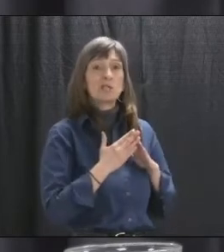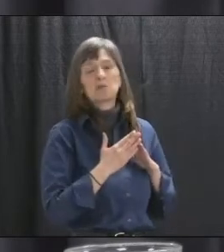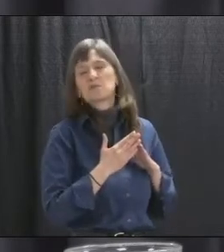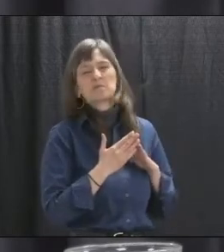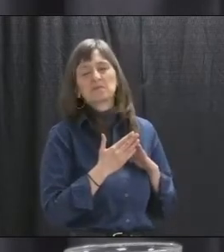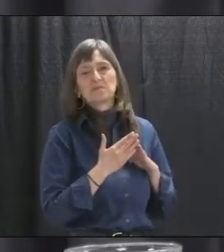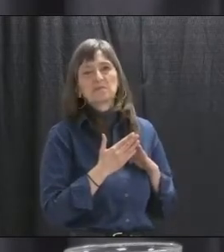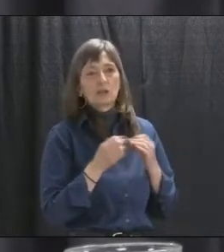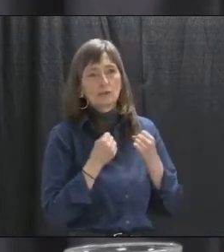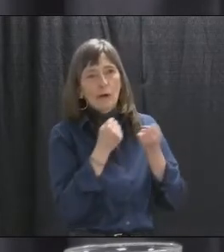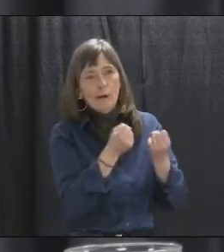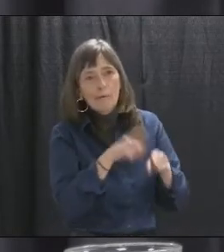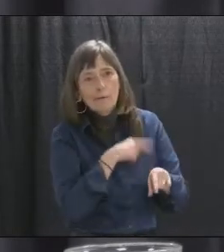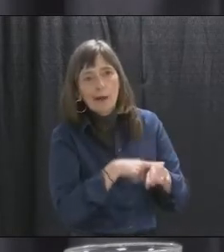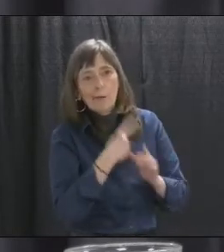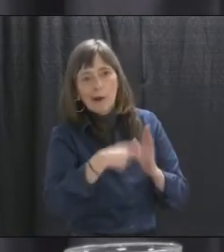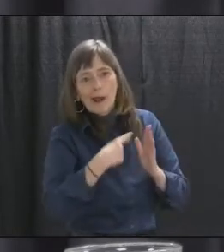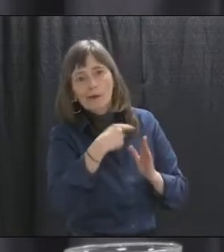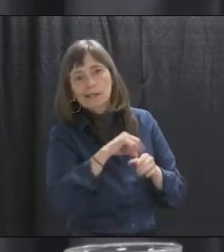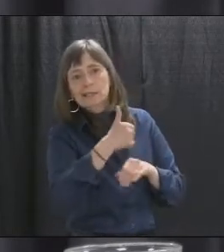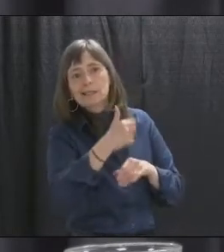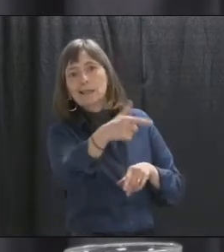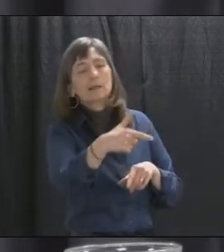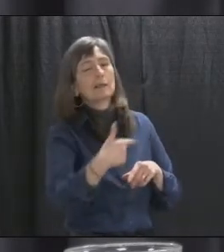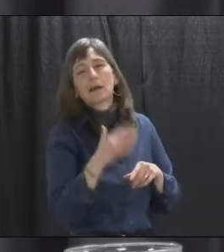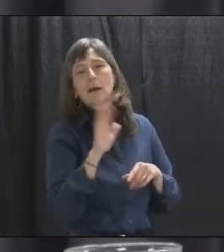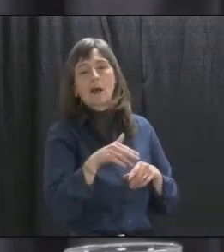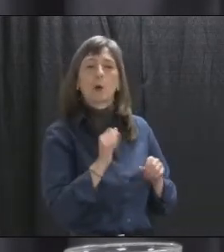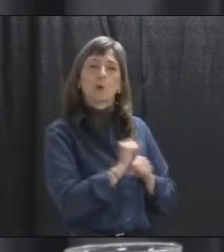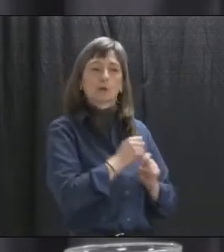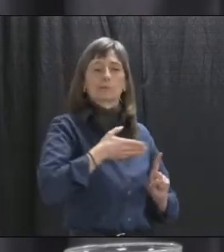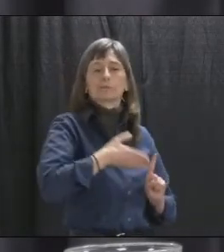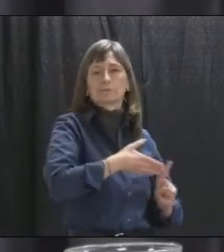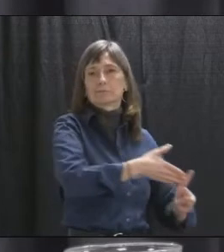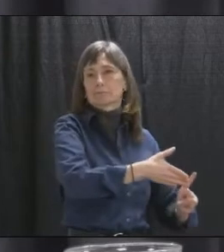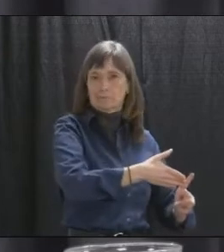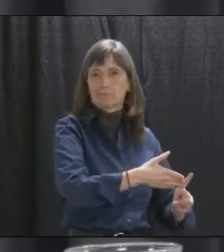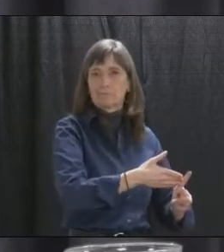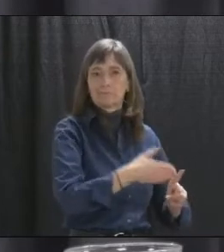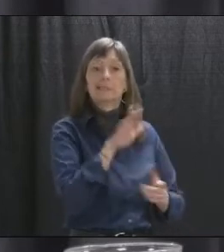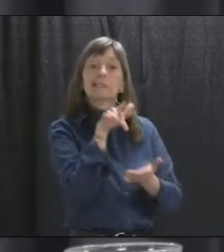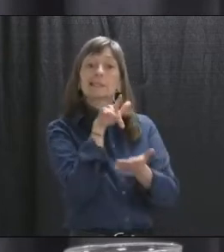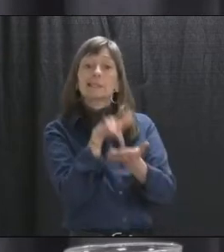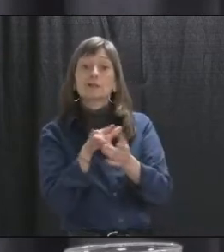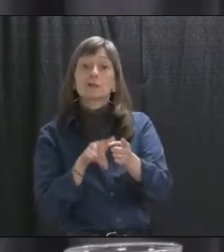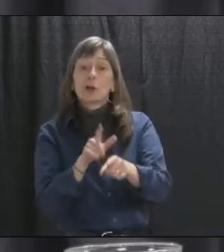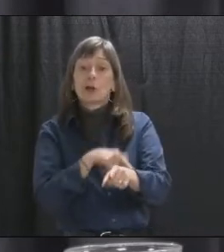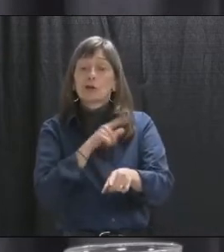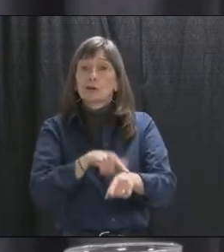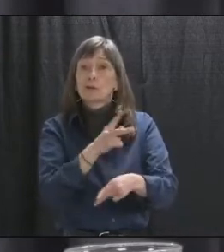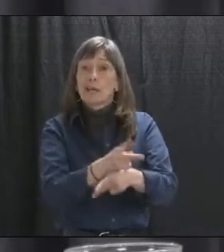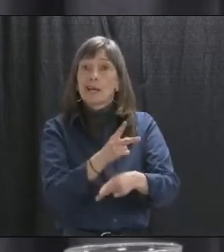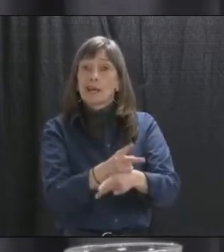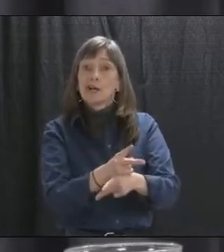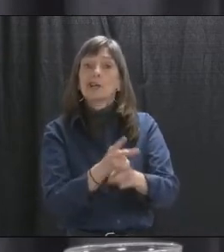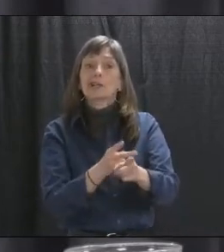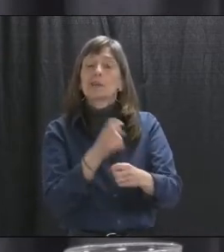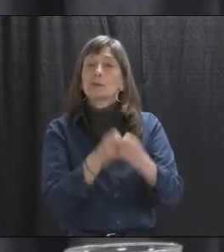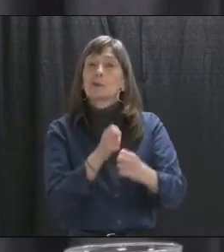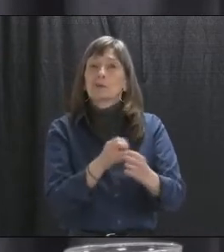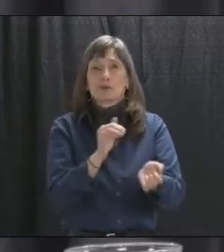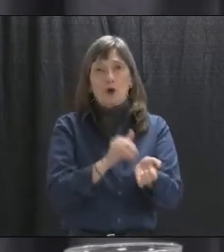phenomenon. My understanding around long-term care facilities, for example, in Central, is the issue is more physician mobility